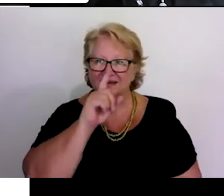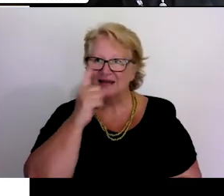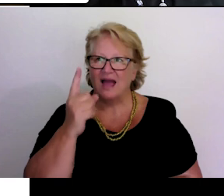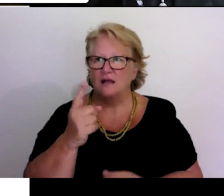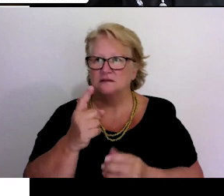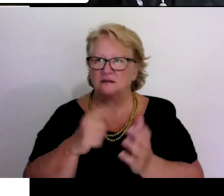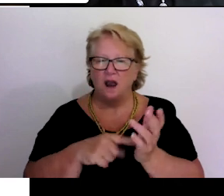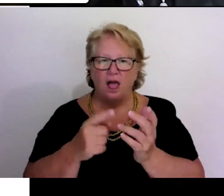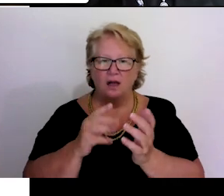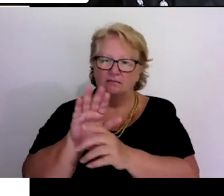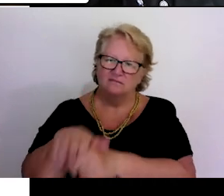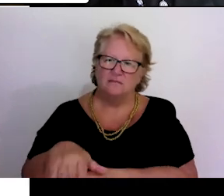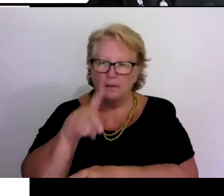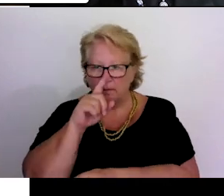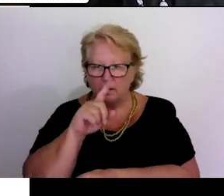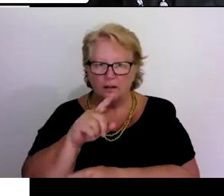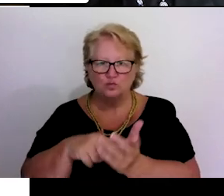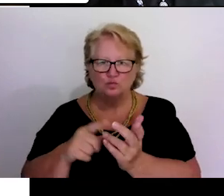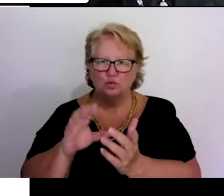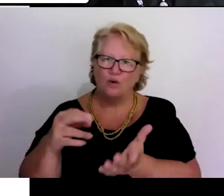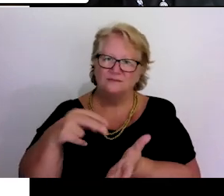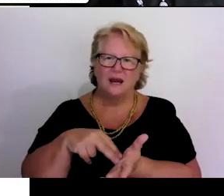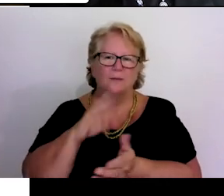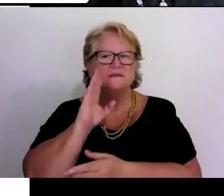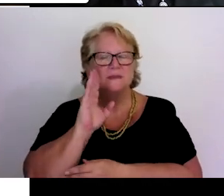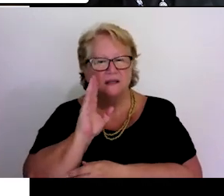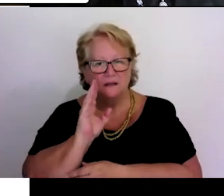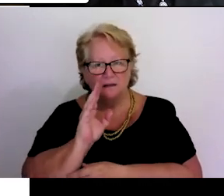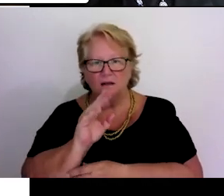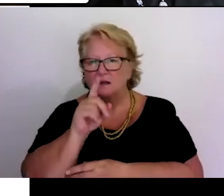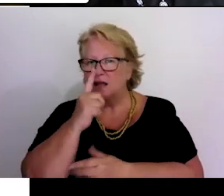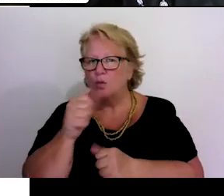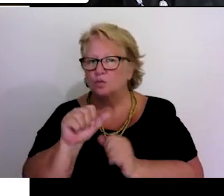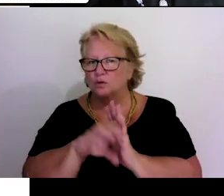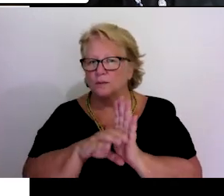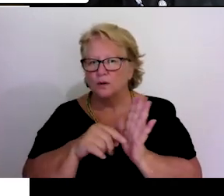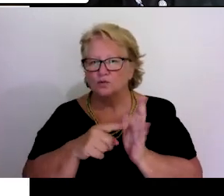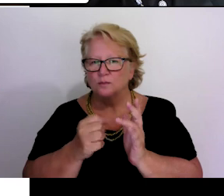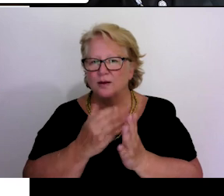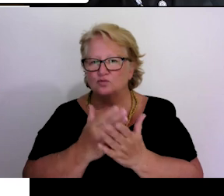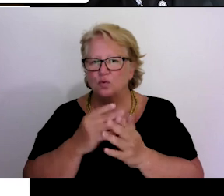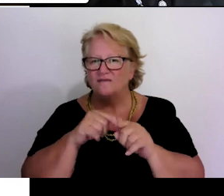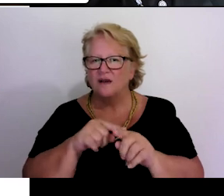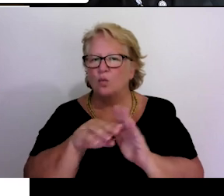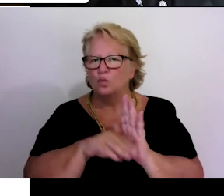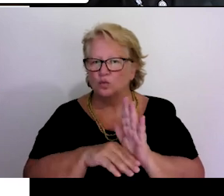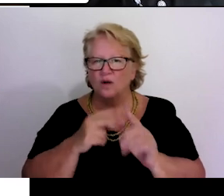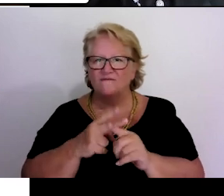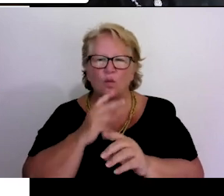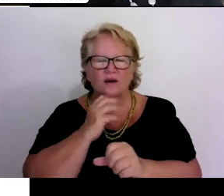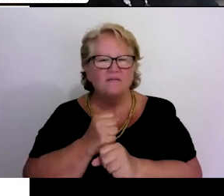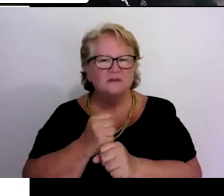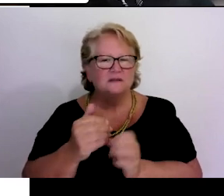up about their rights. And it can't be used by a computer to make sure people follow rules, like the rules to get government